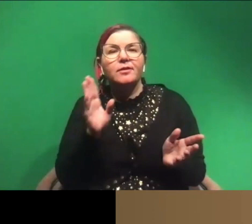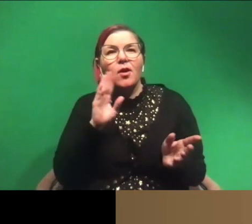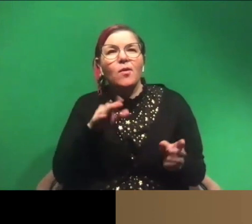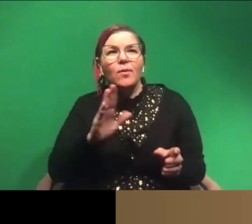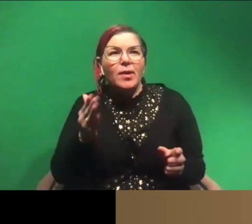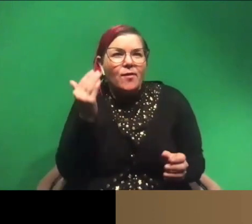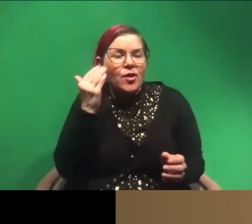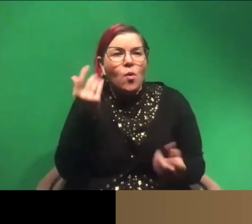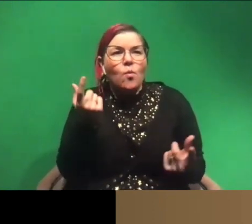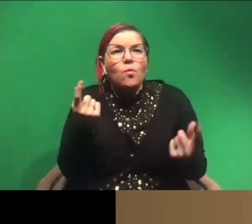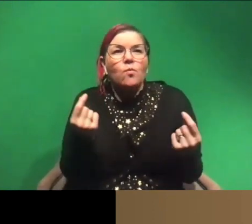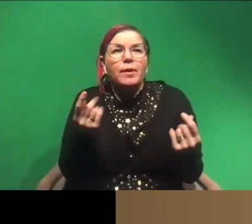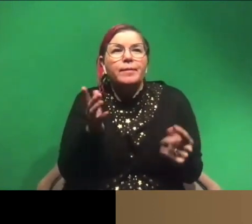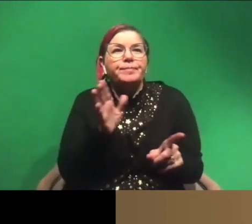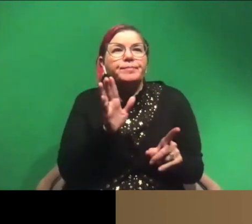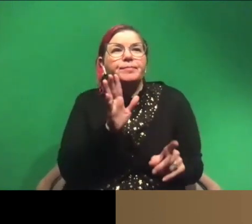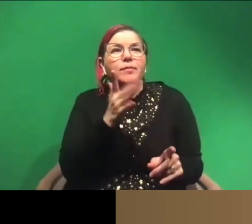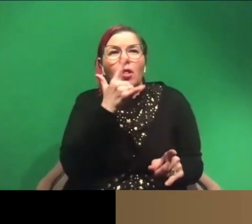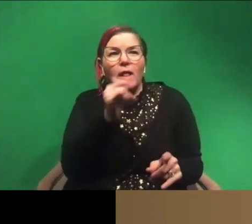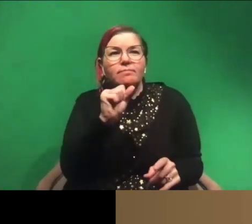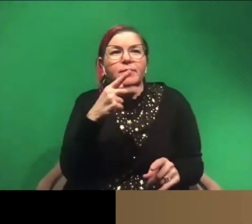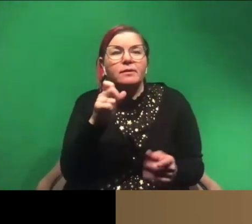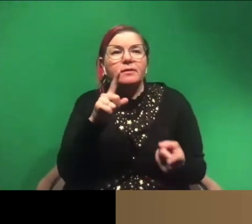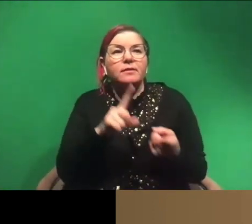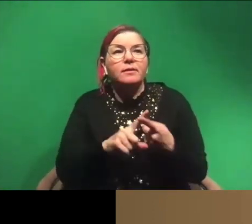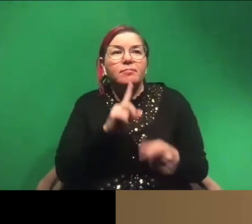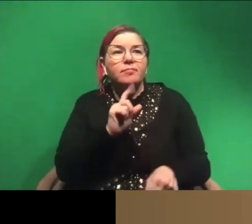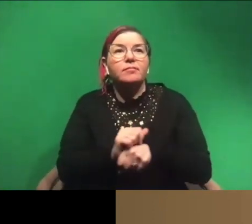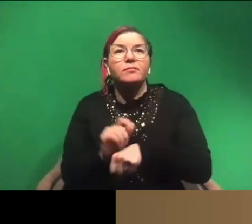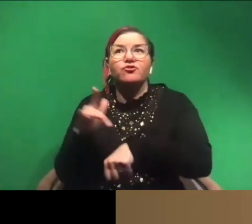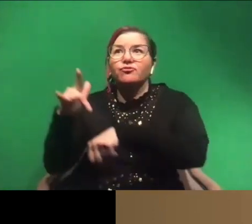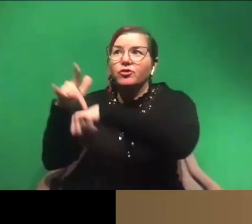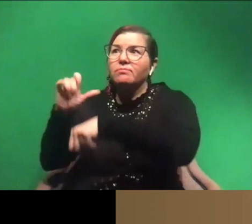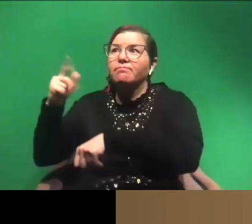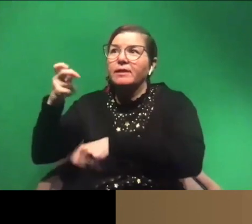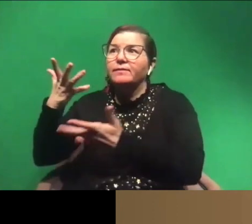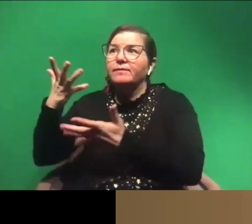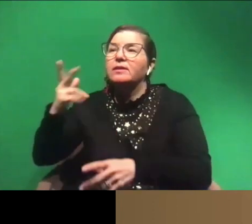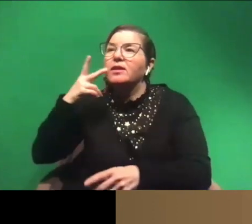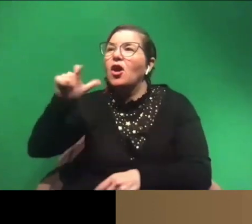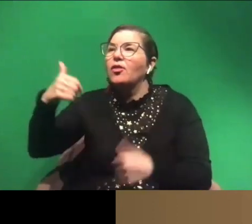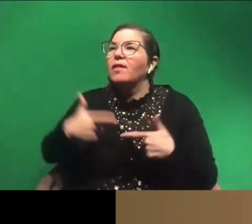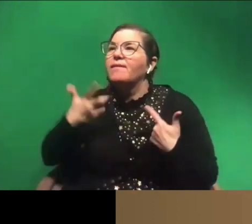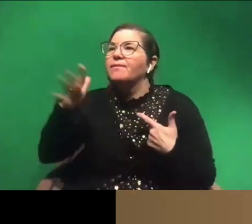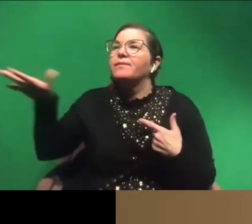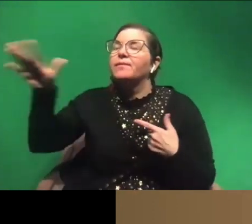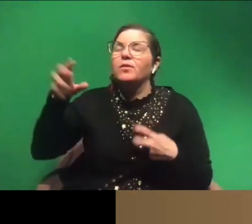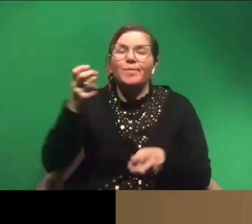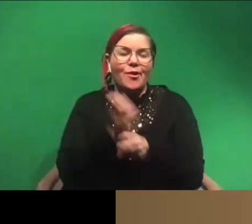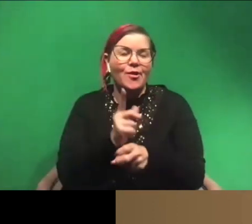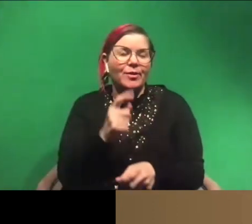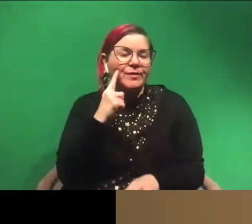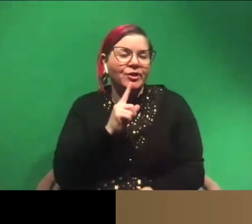know what looks like space until we go to space and we see life elsewhere. So, tough question for